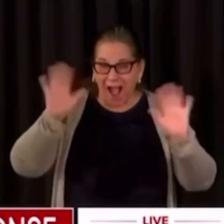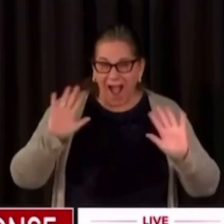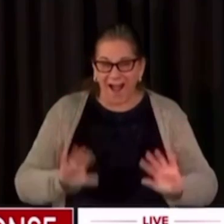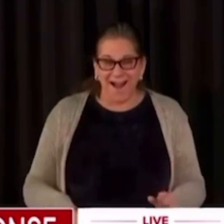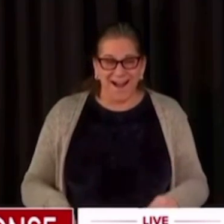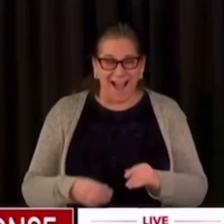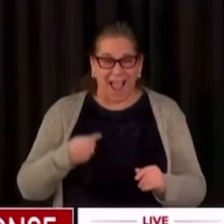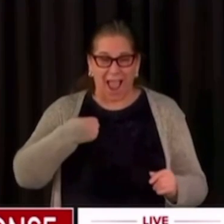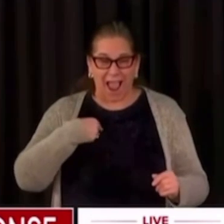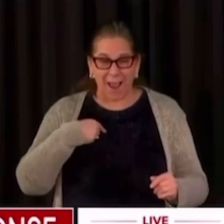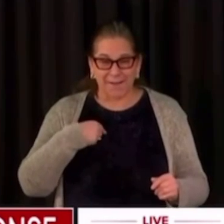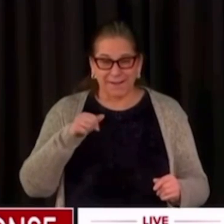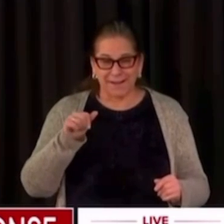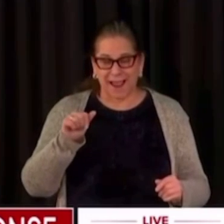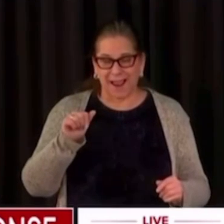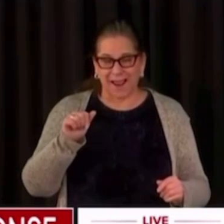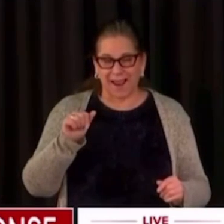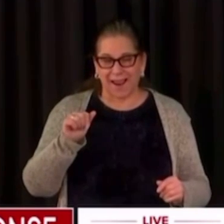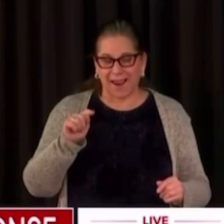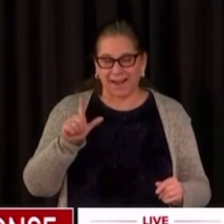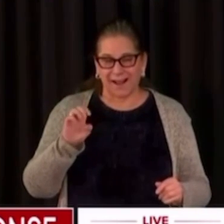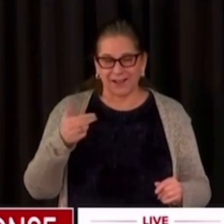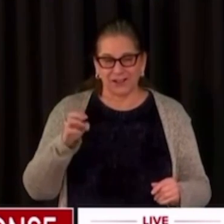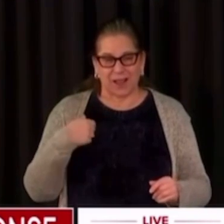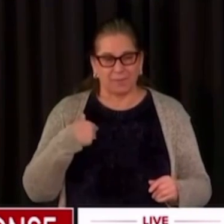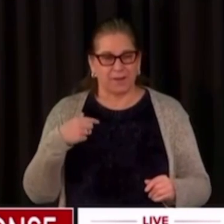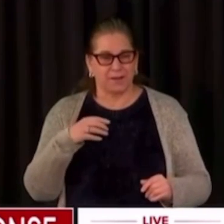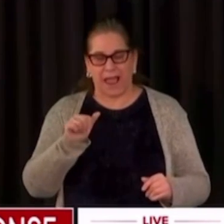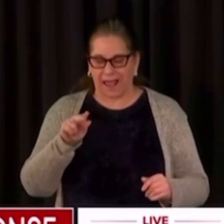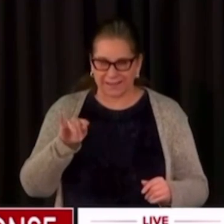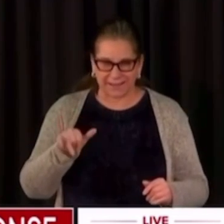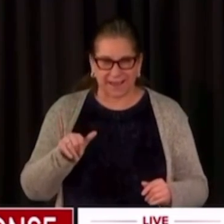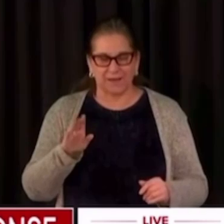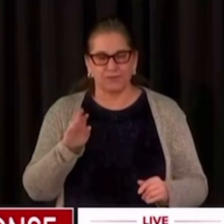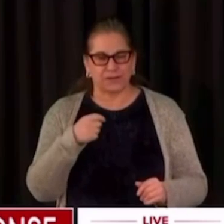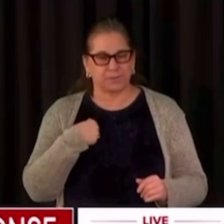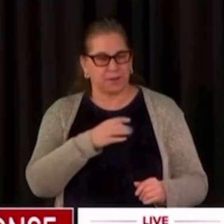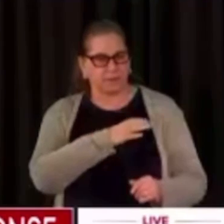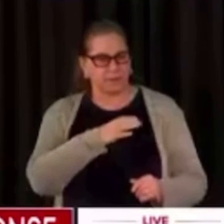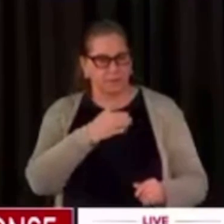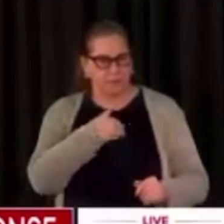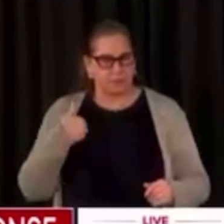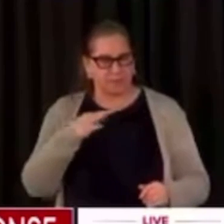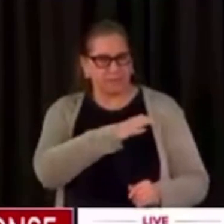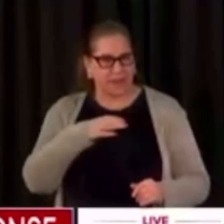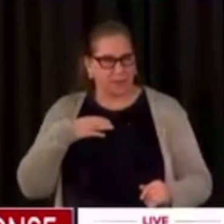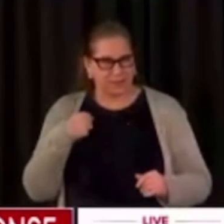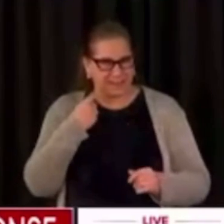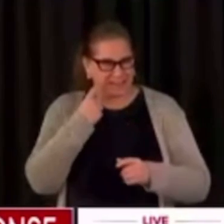I'm at-large council member Anita Bonds, and I just received the